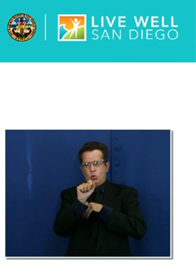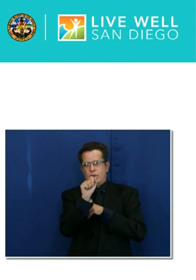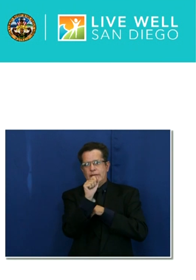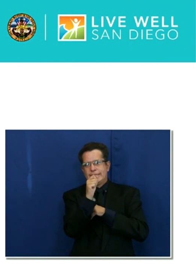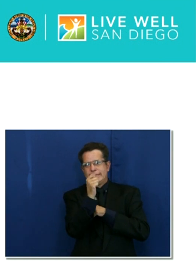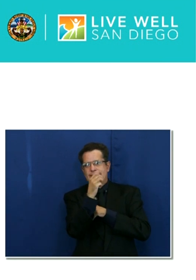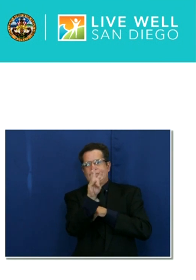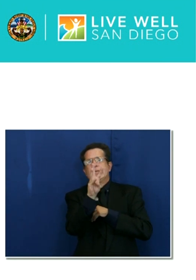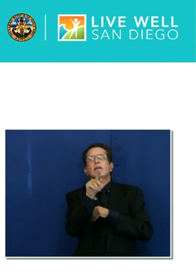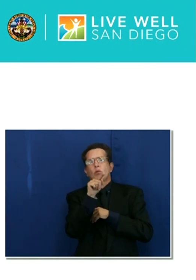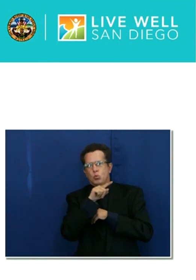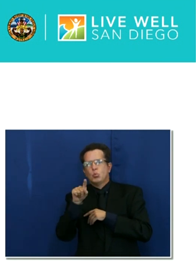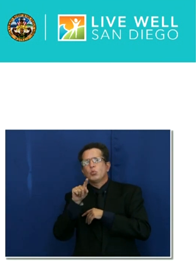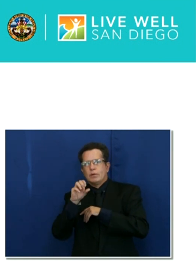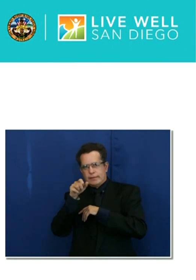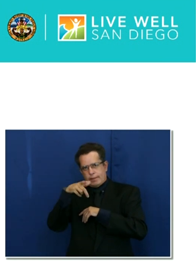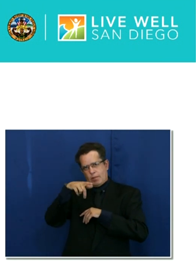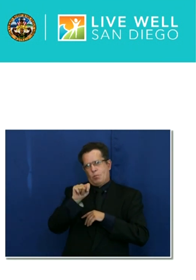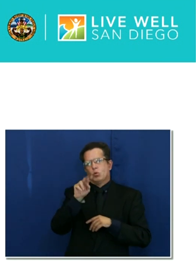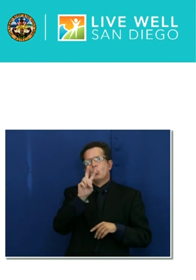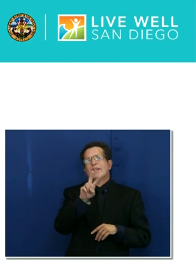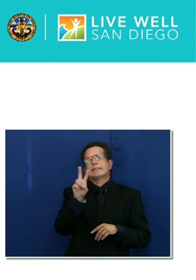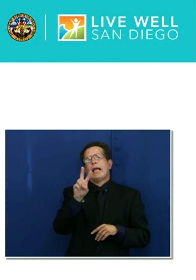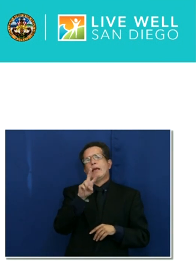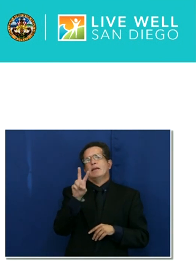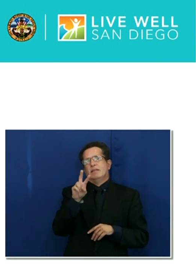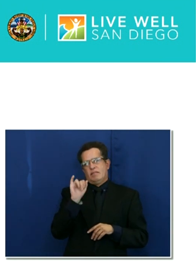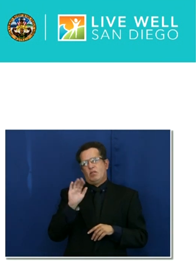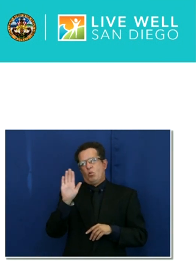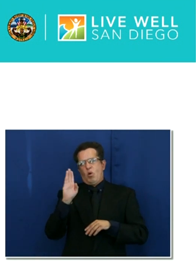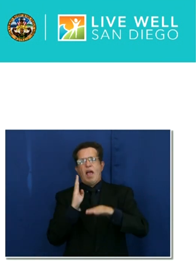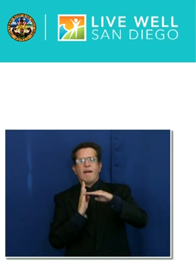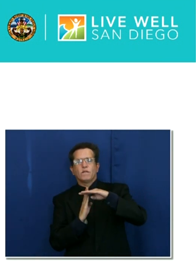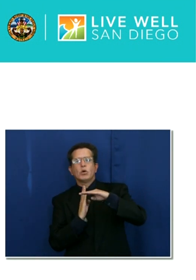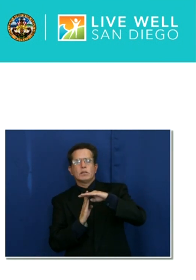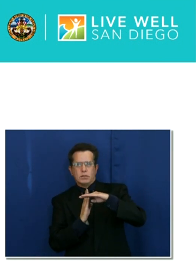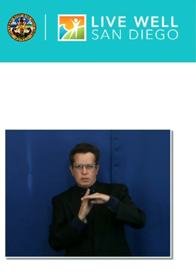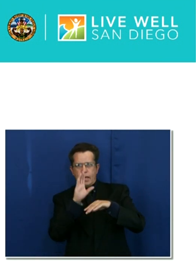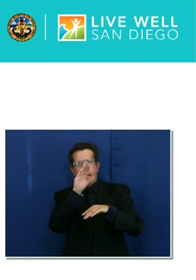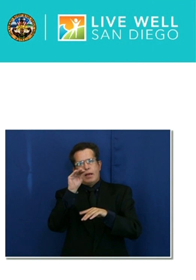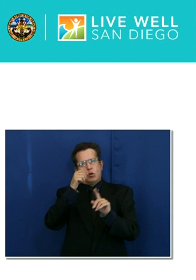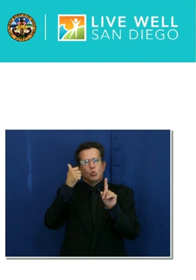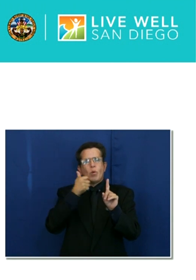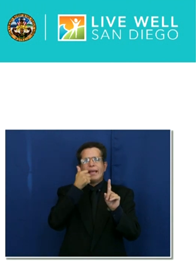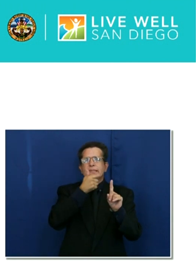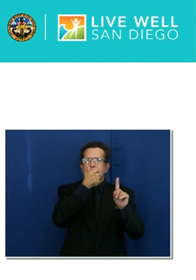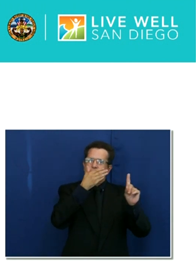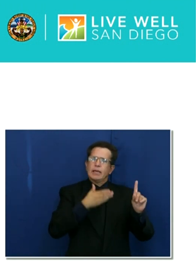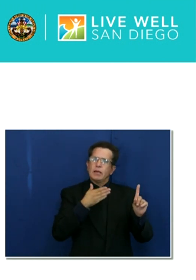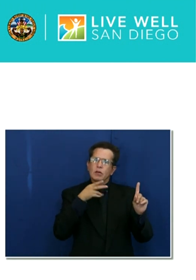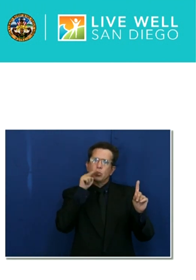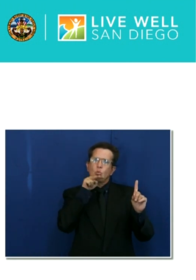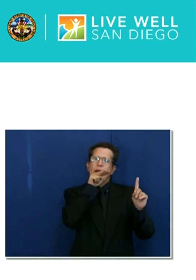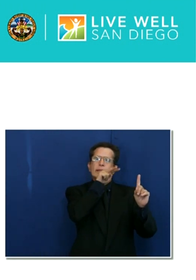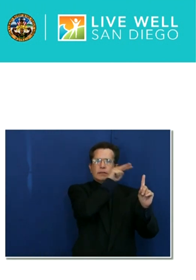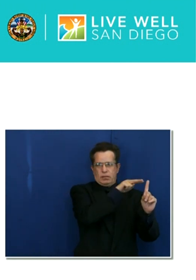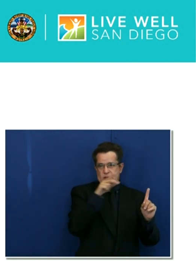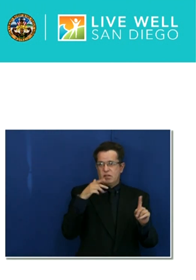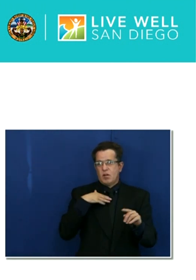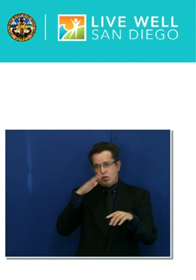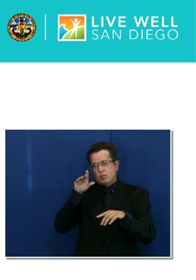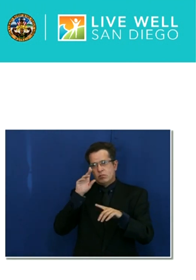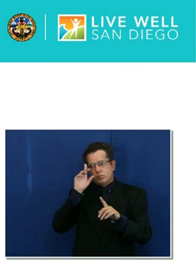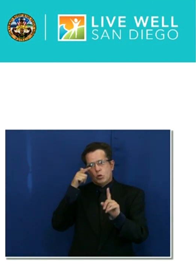16th to September 22nd. And also, as it relates to tracing, we've maintained our target